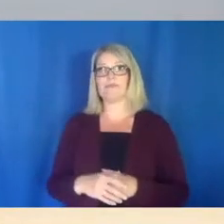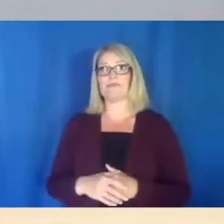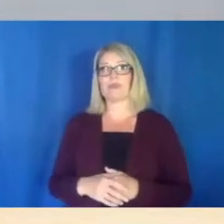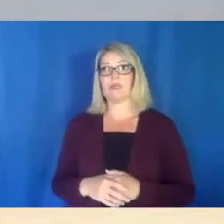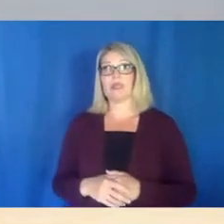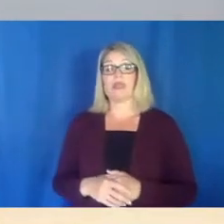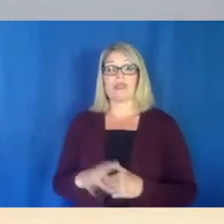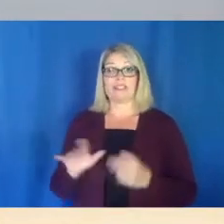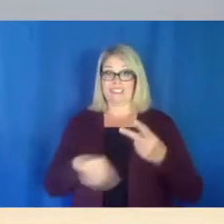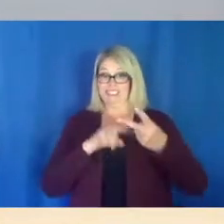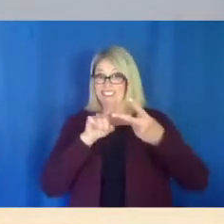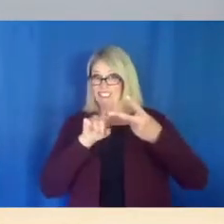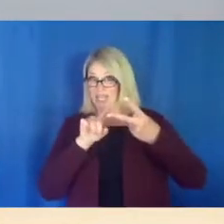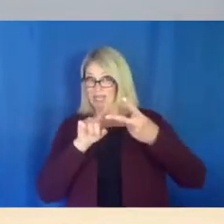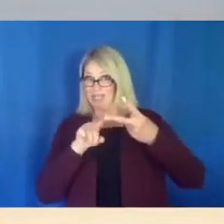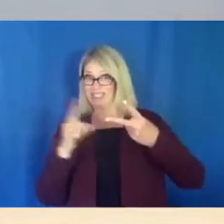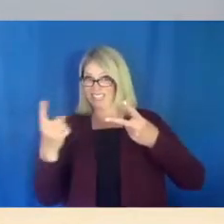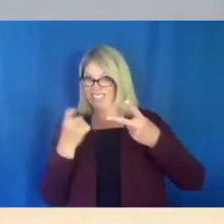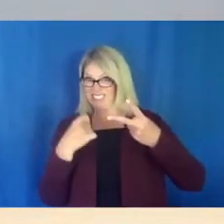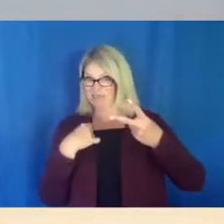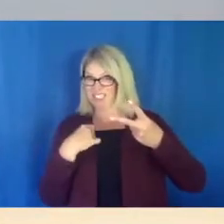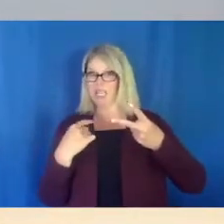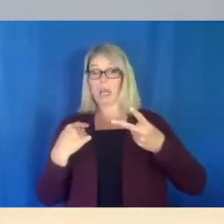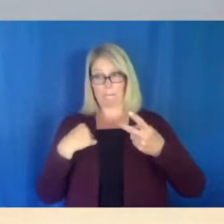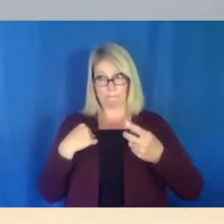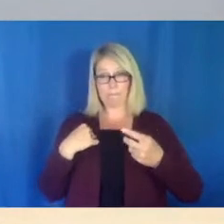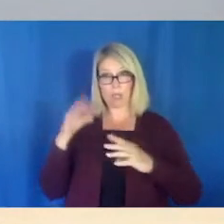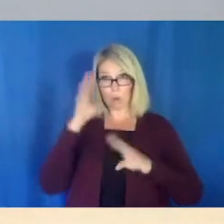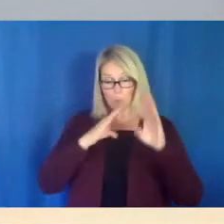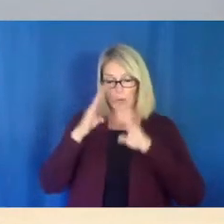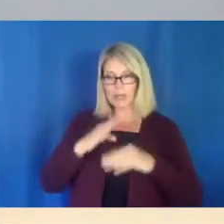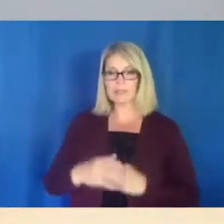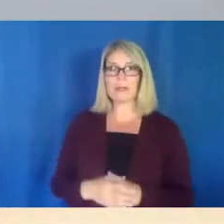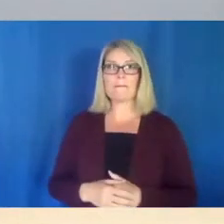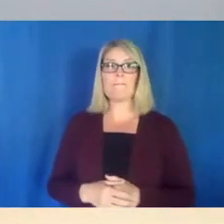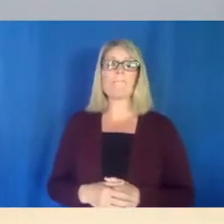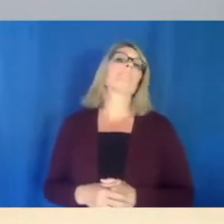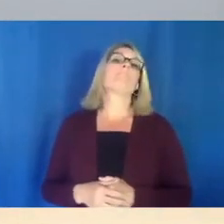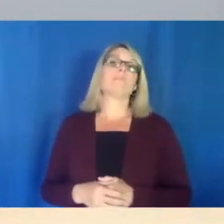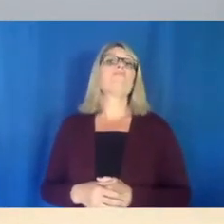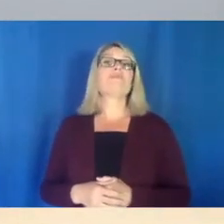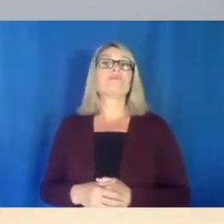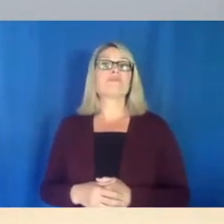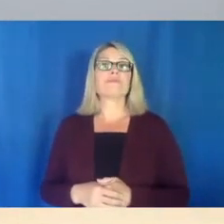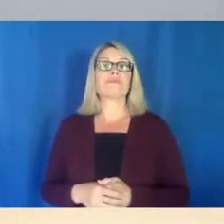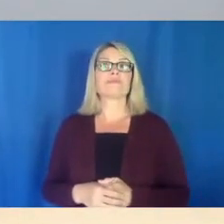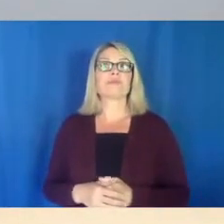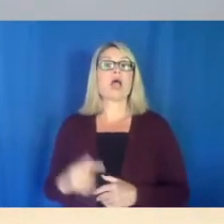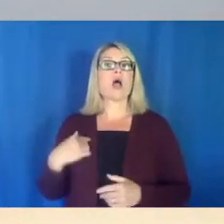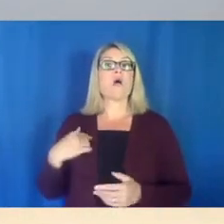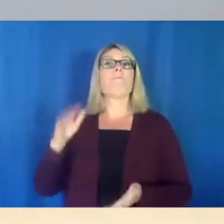question, am I worried? I'm certainly will be less worried knowing that